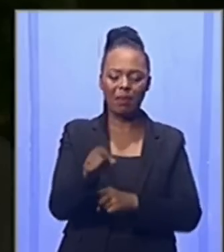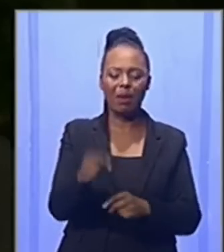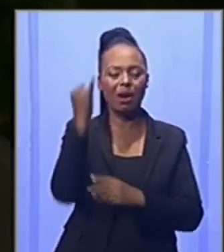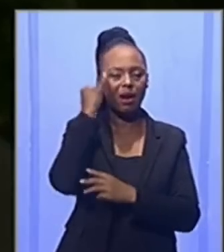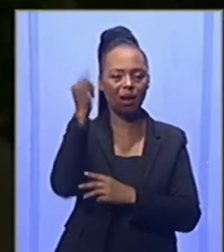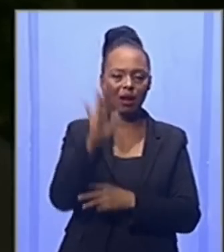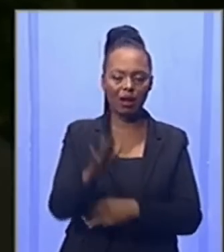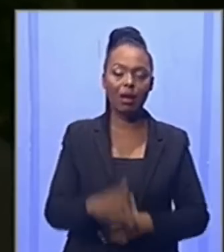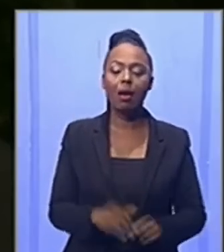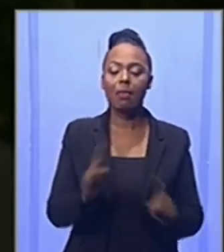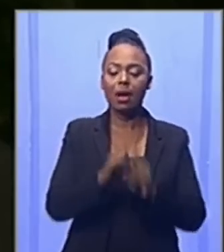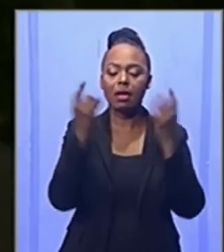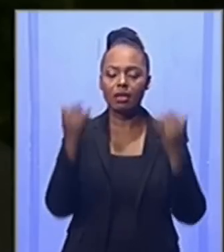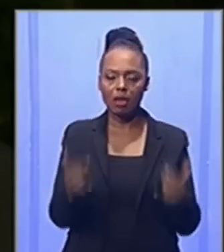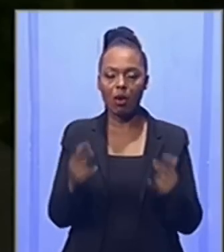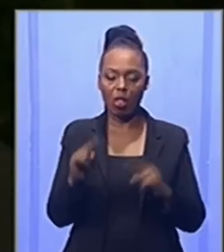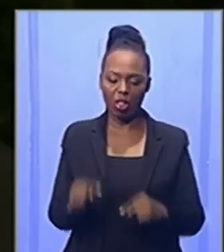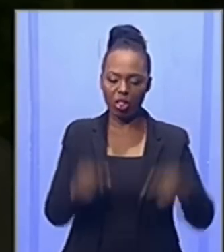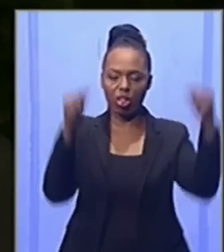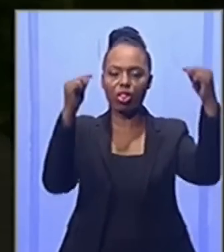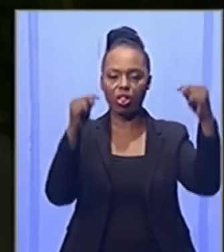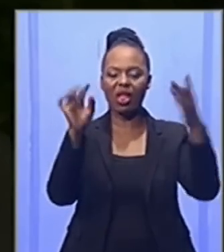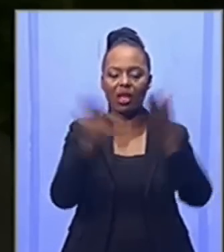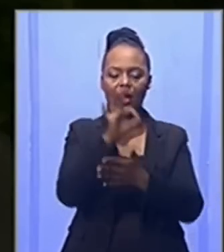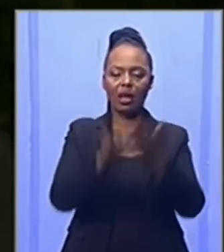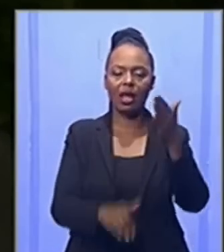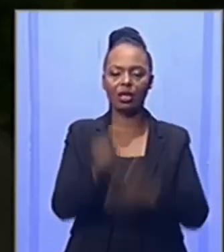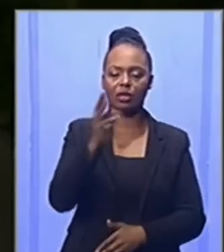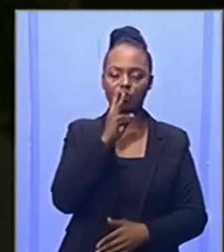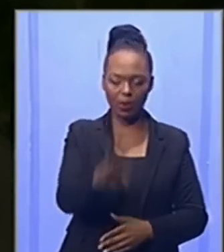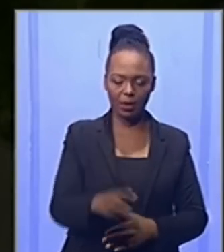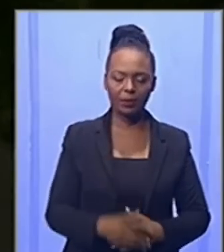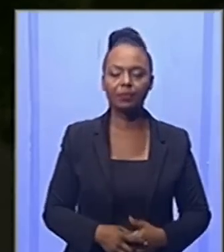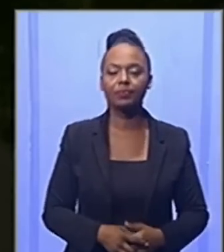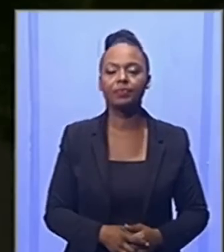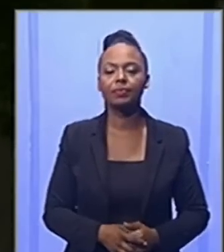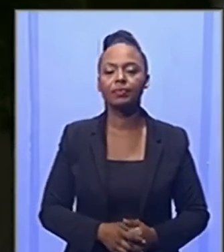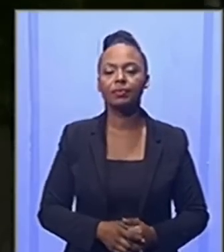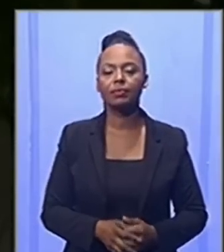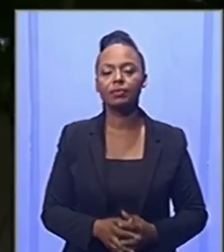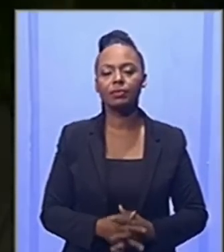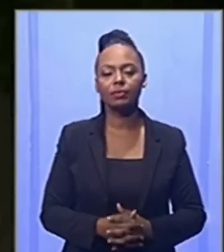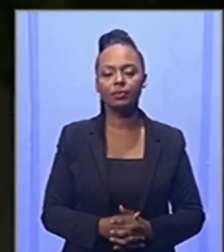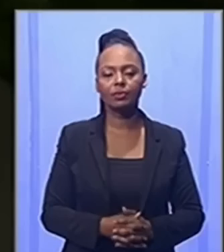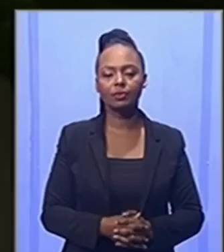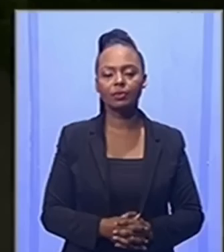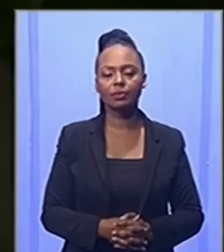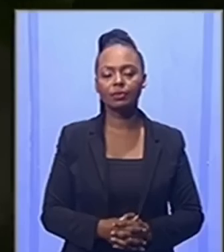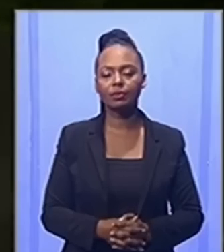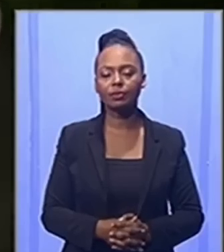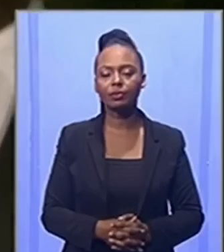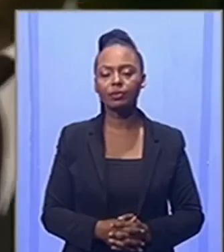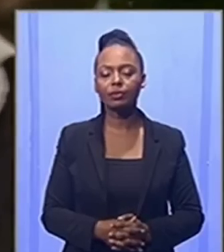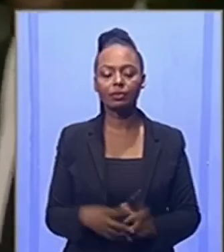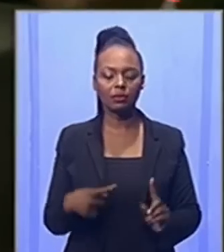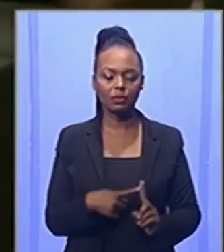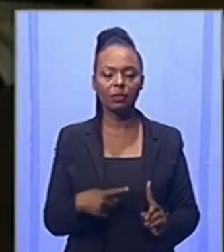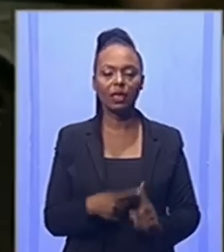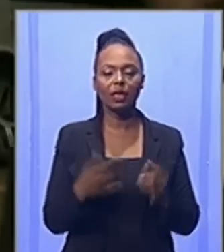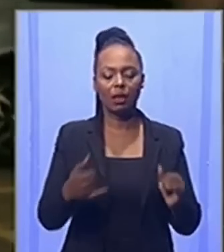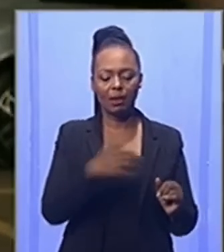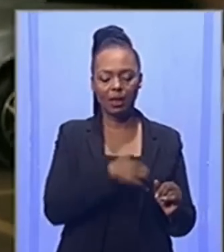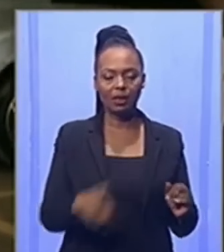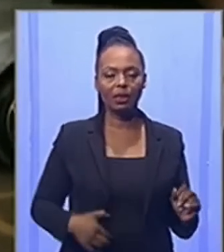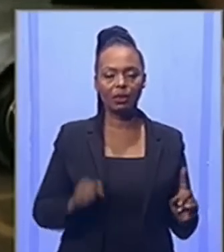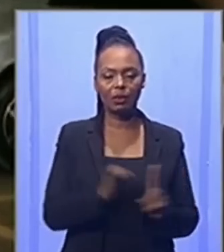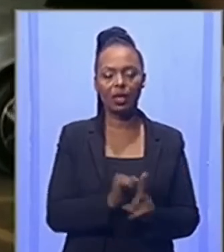yes, we are going to see a disputed election. Thank you very much for your time, Mr. Datlasa. Ilimo President